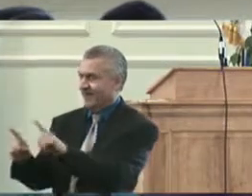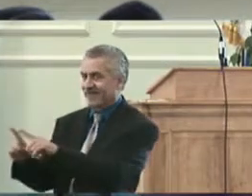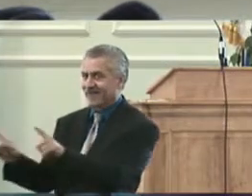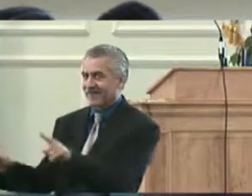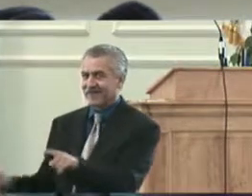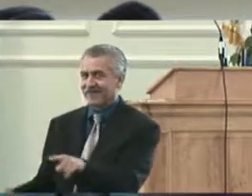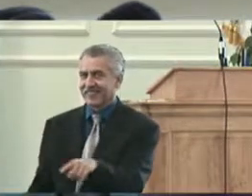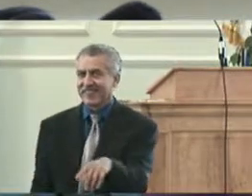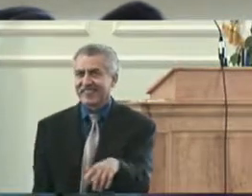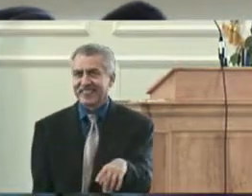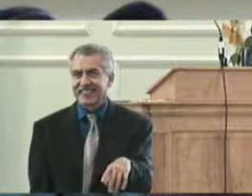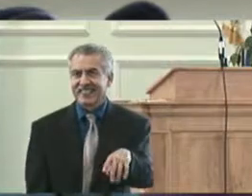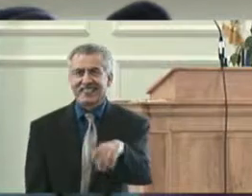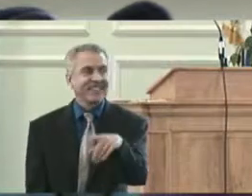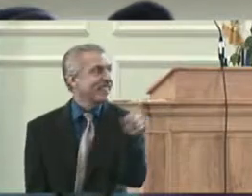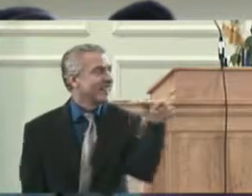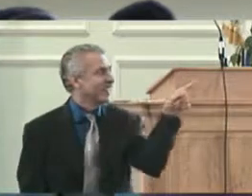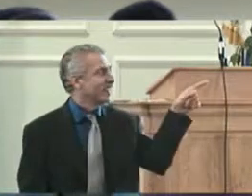salamander?